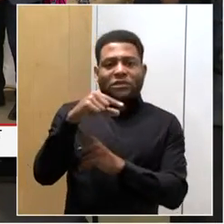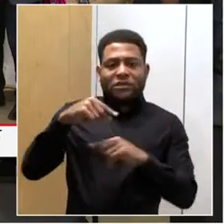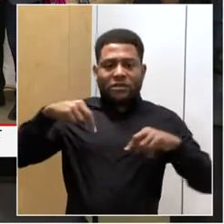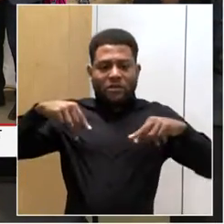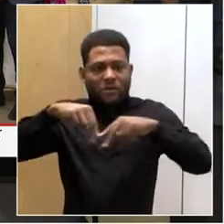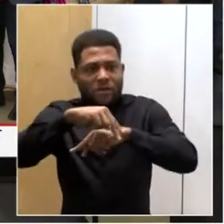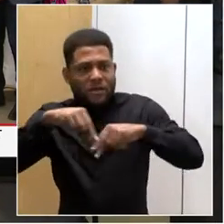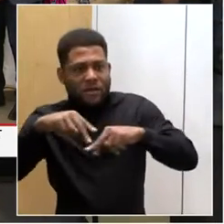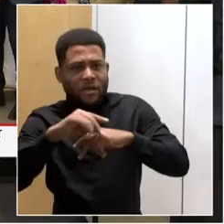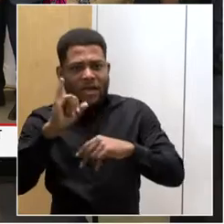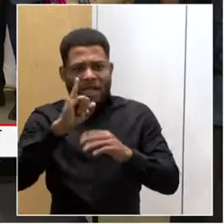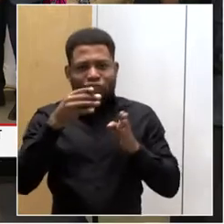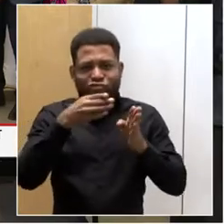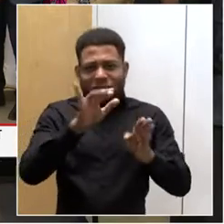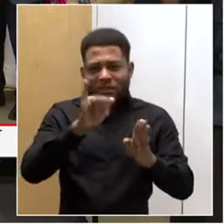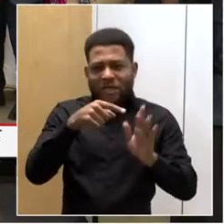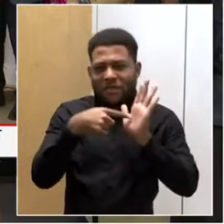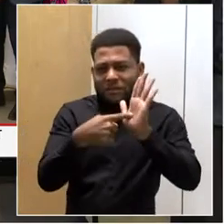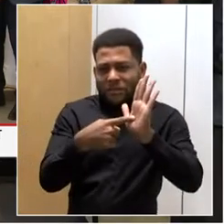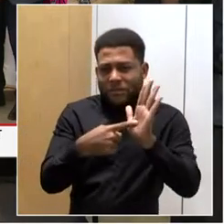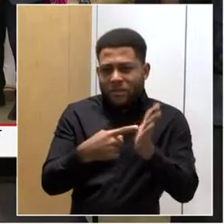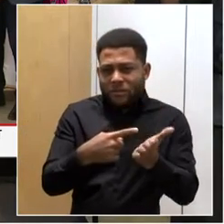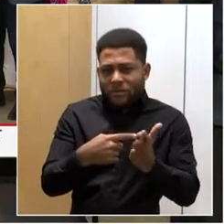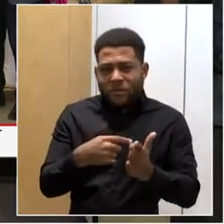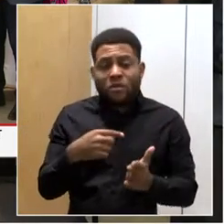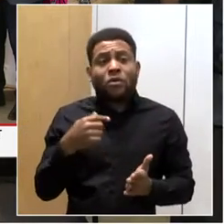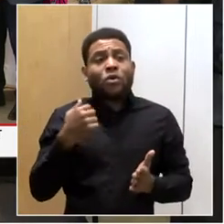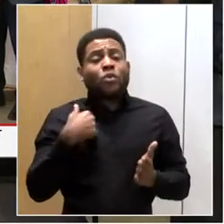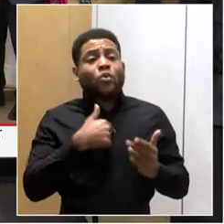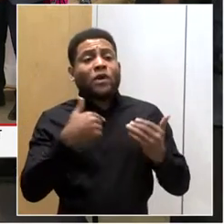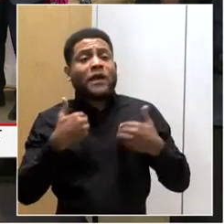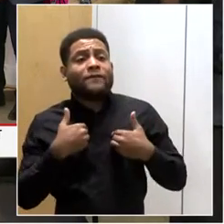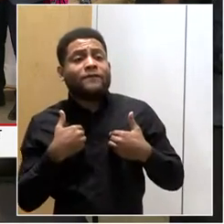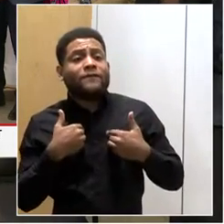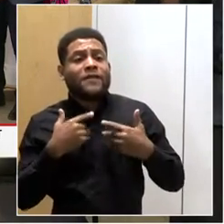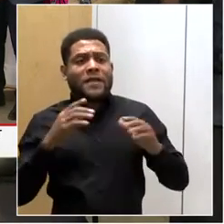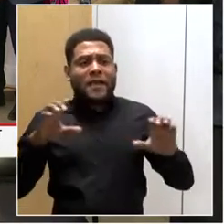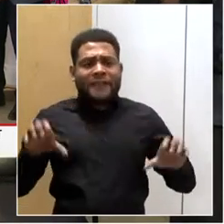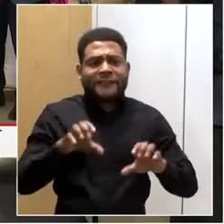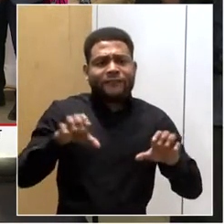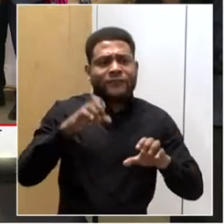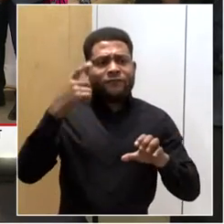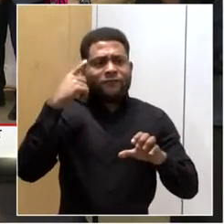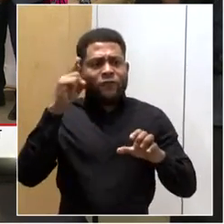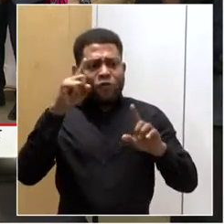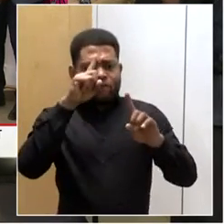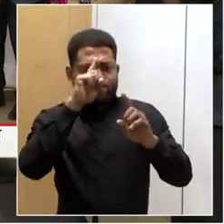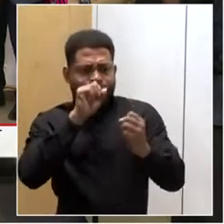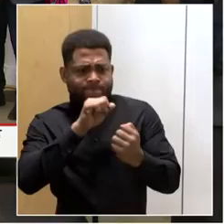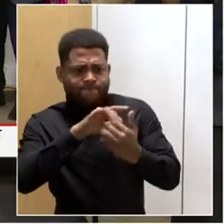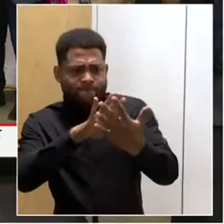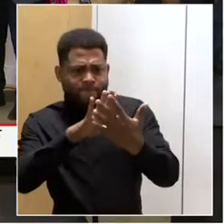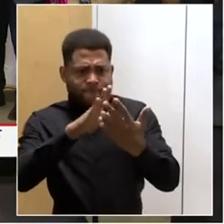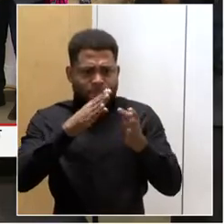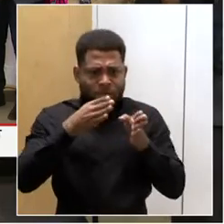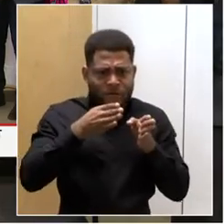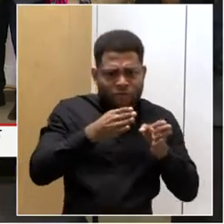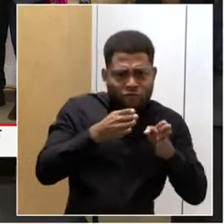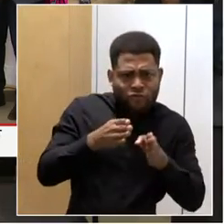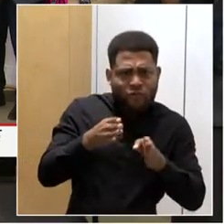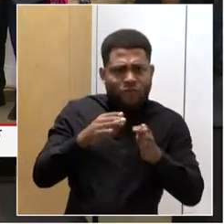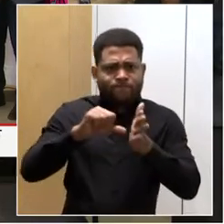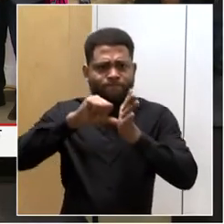near that are placemaking and activations on strategic streets, and underline on the word strategic, in